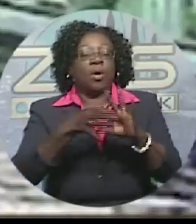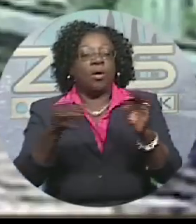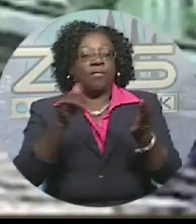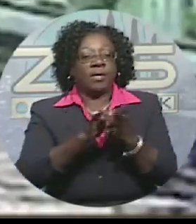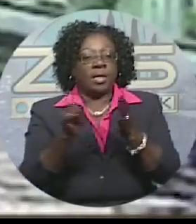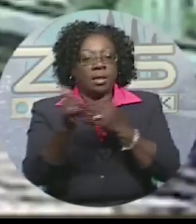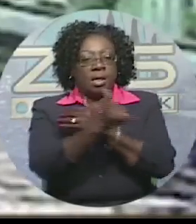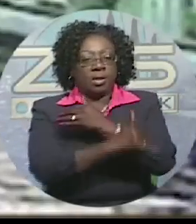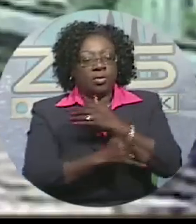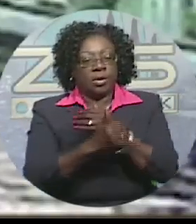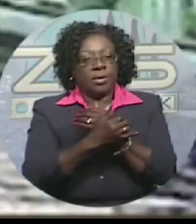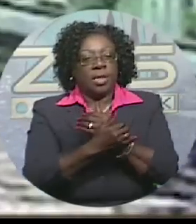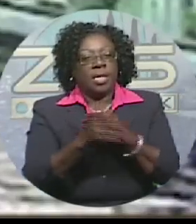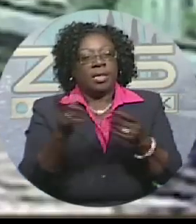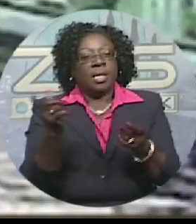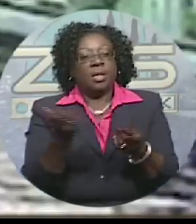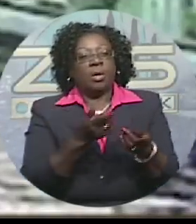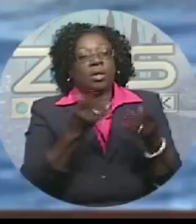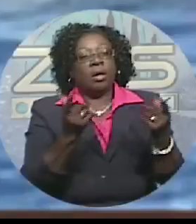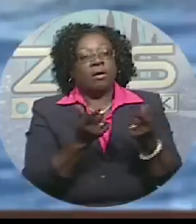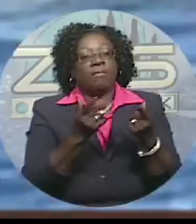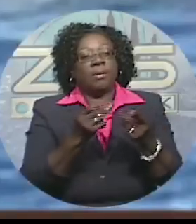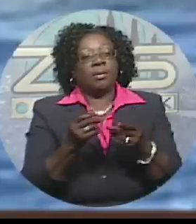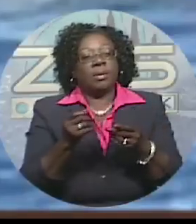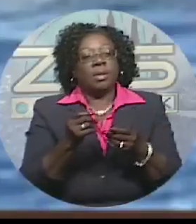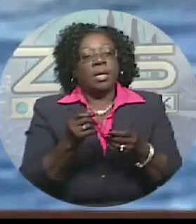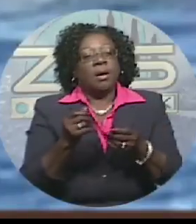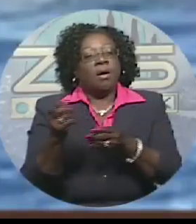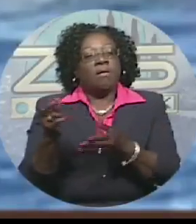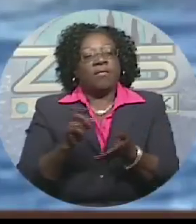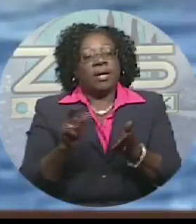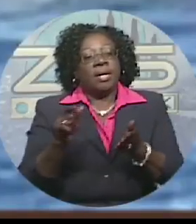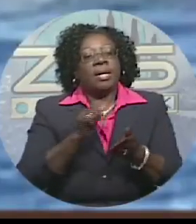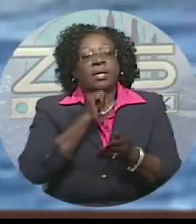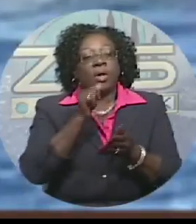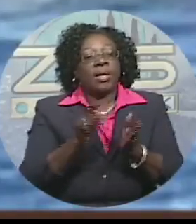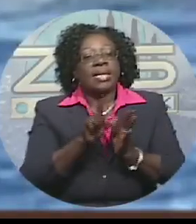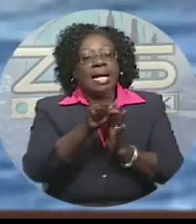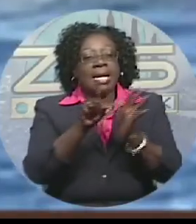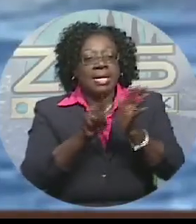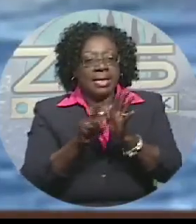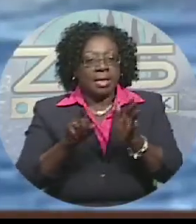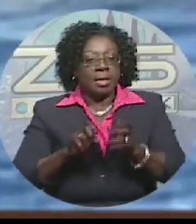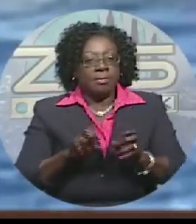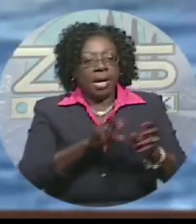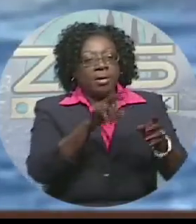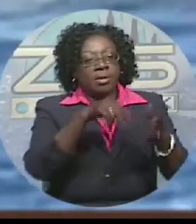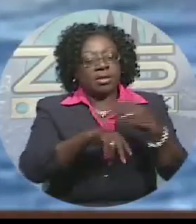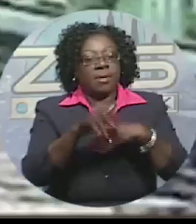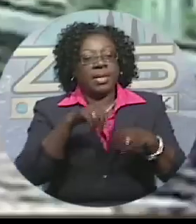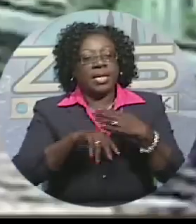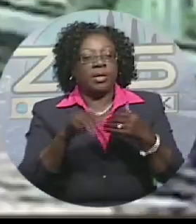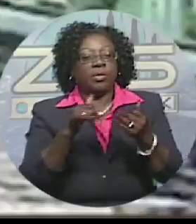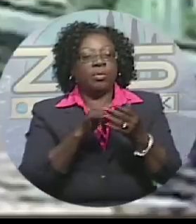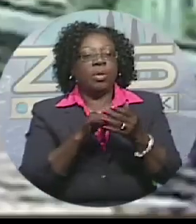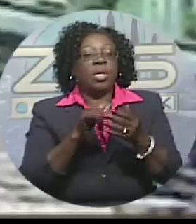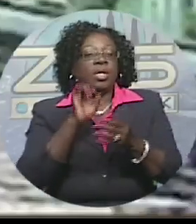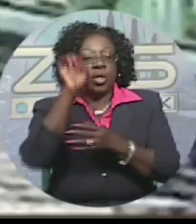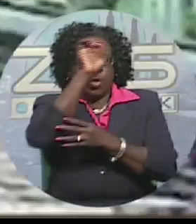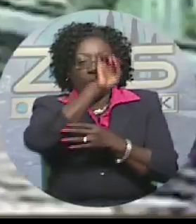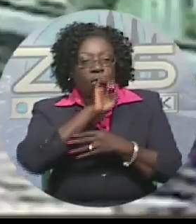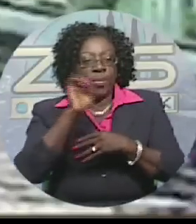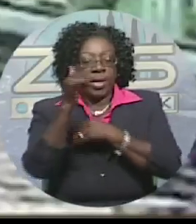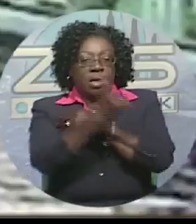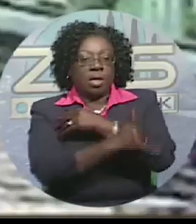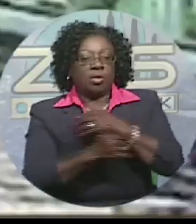migrants taking place in Europe, many have been taken before the courts. Noting the same in the Bahamas, Immigration Minister the Honorable Fred